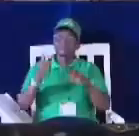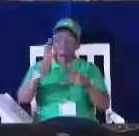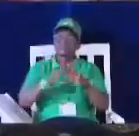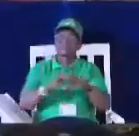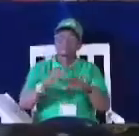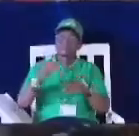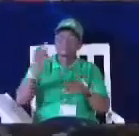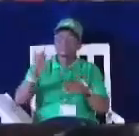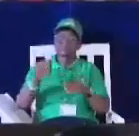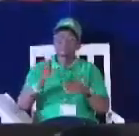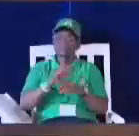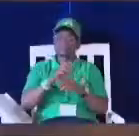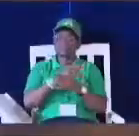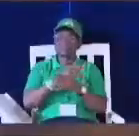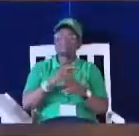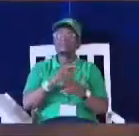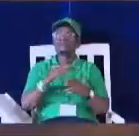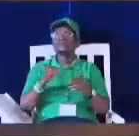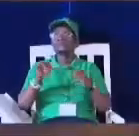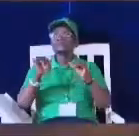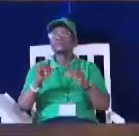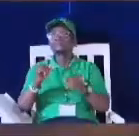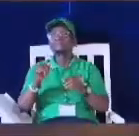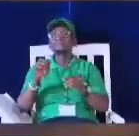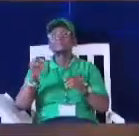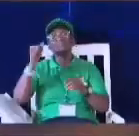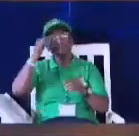life. Ask him to save your soul.